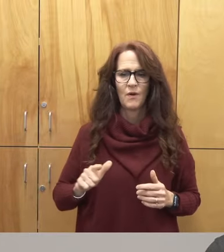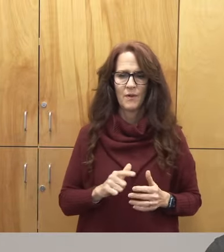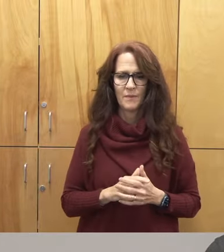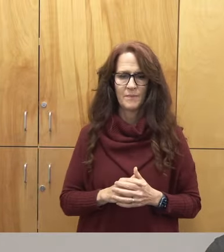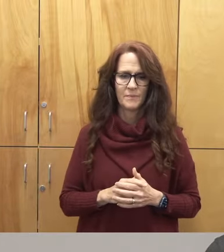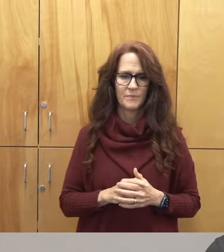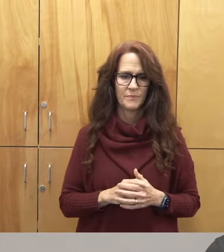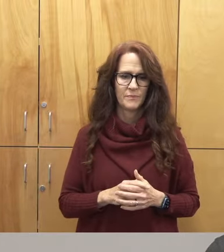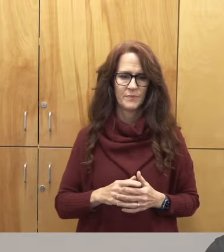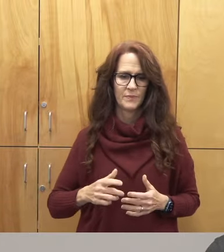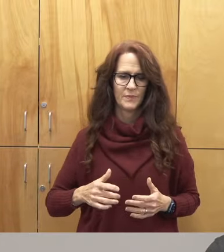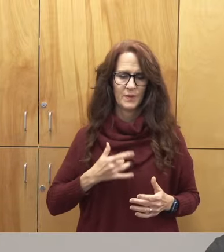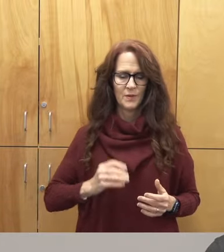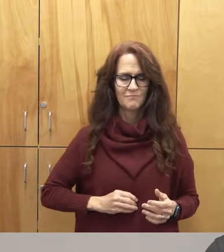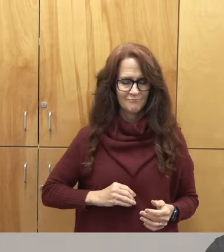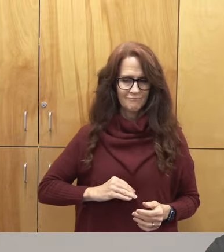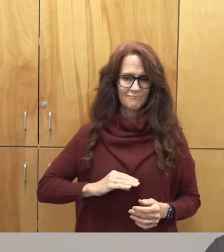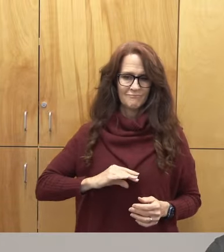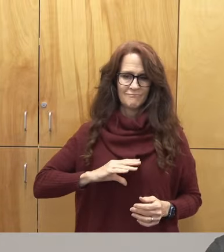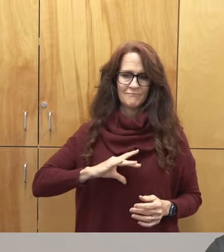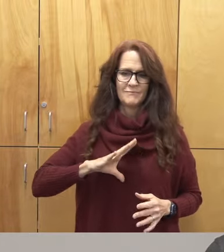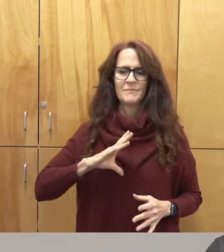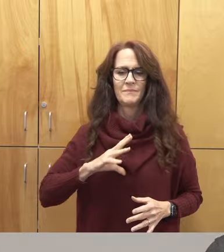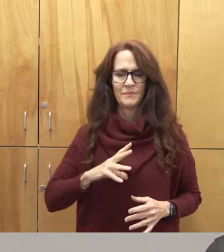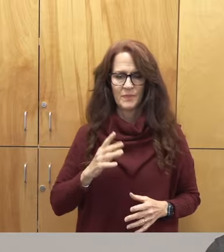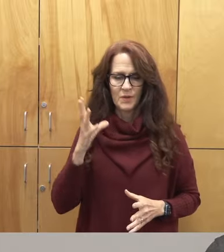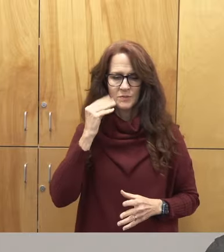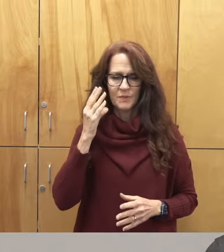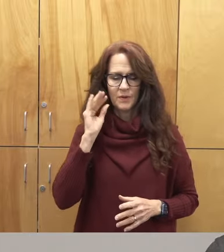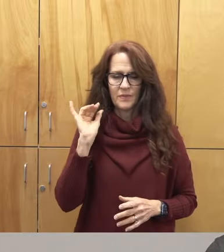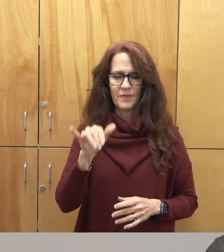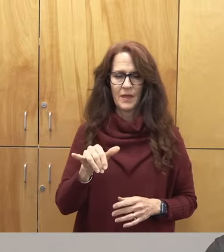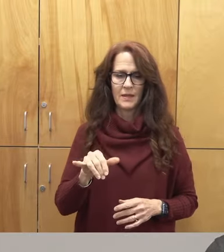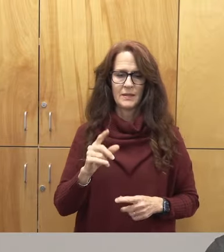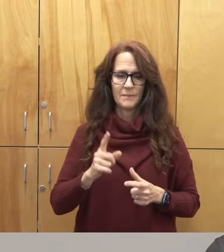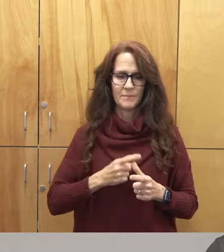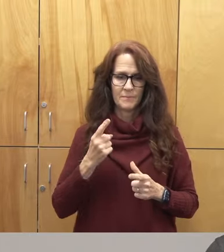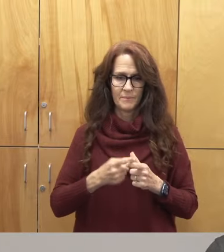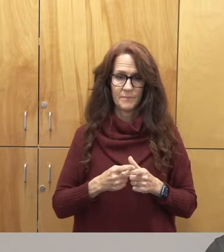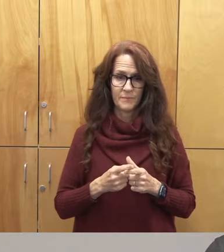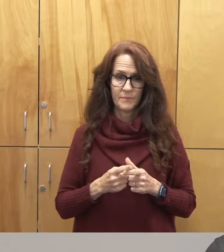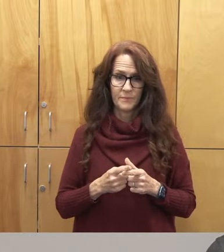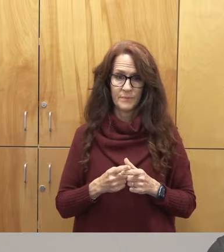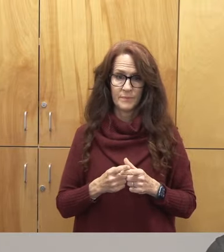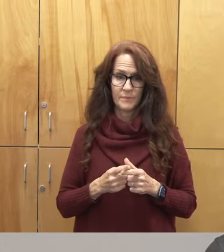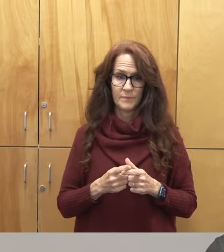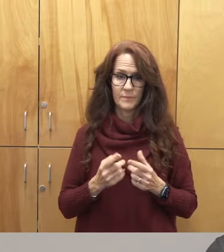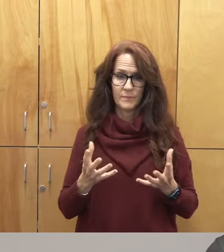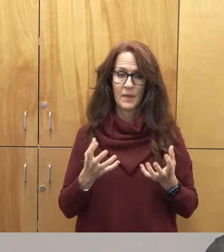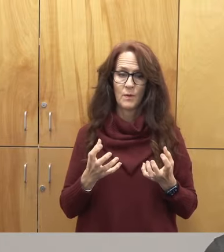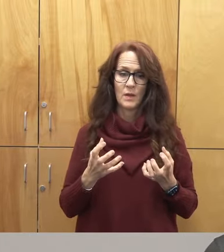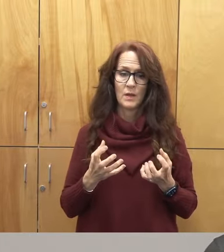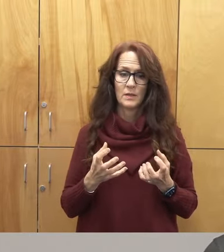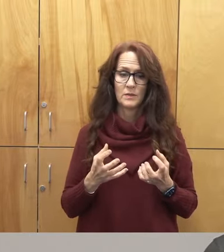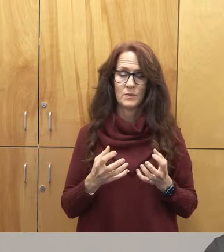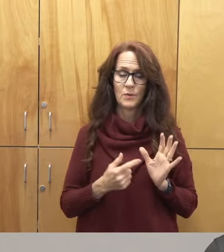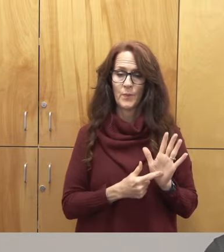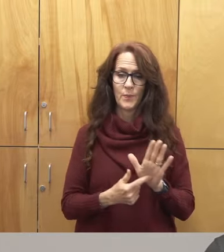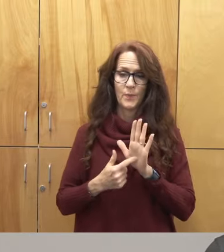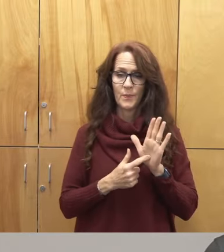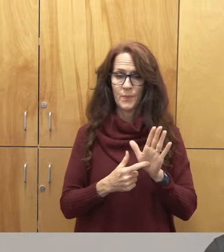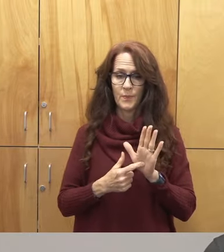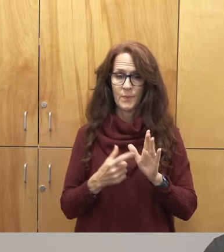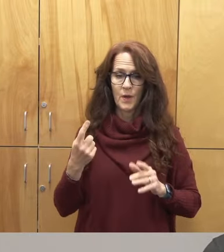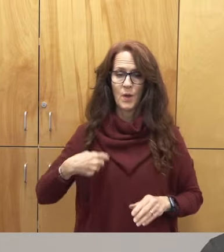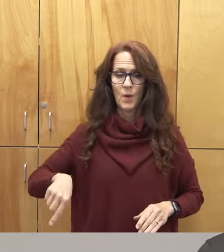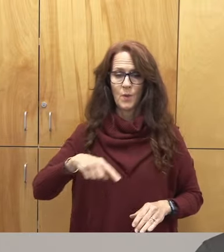you come away with a special feeling when you experience that. And then I wanted to highlight the fact that